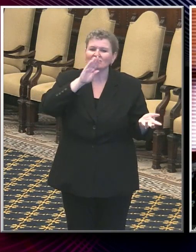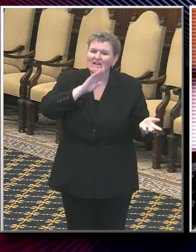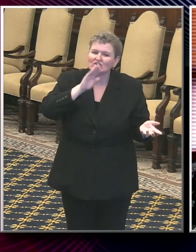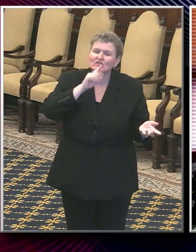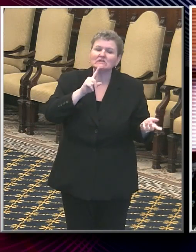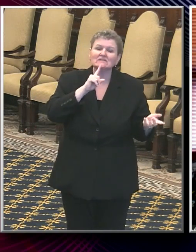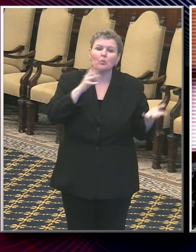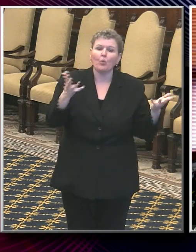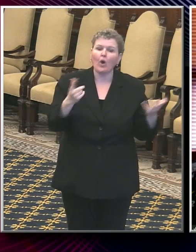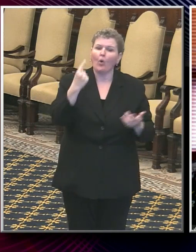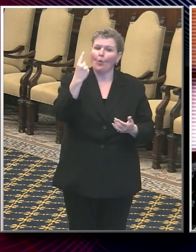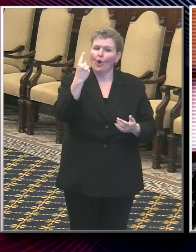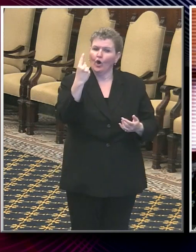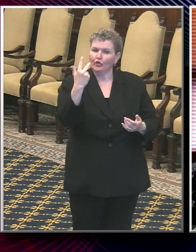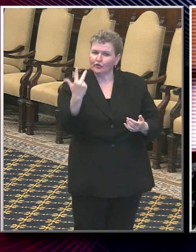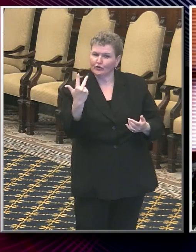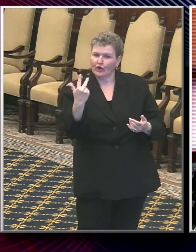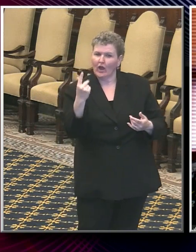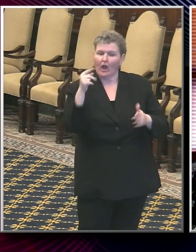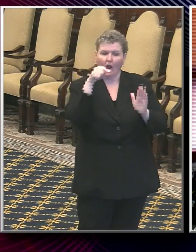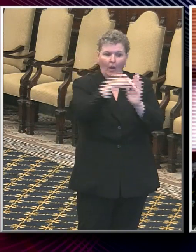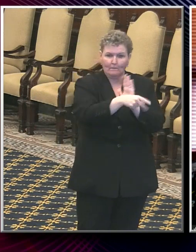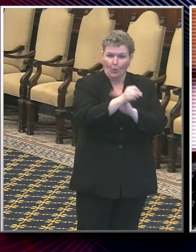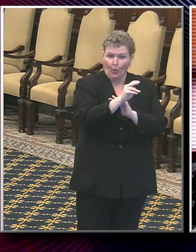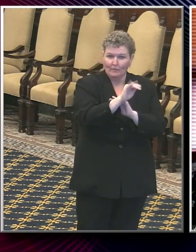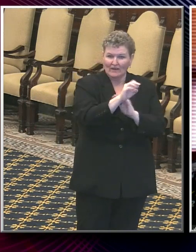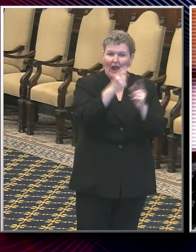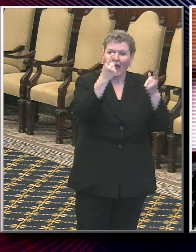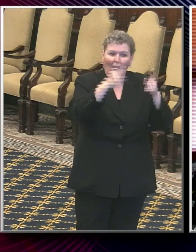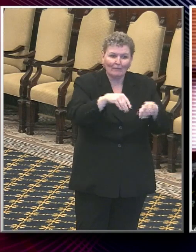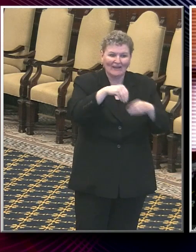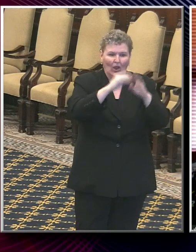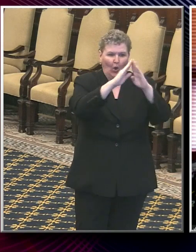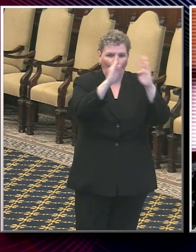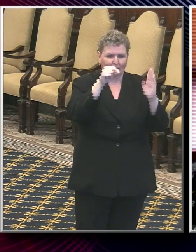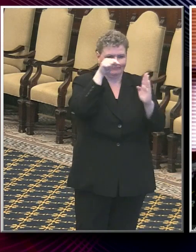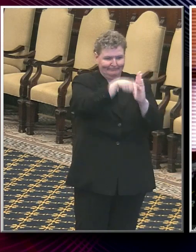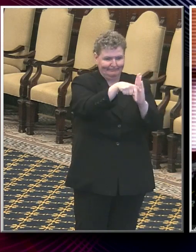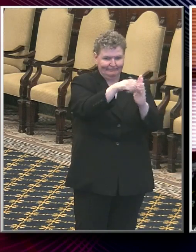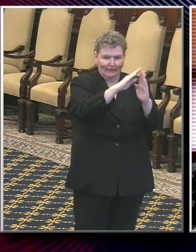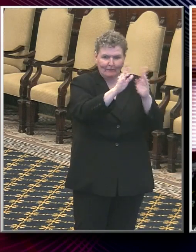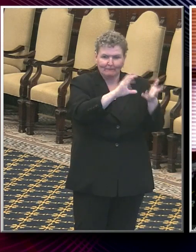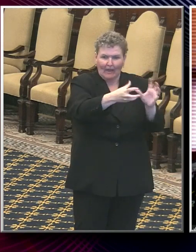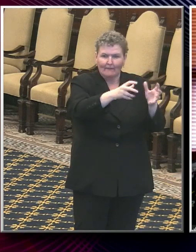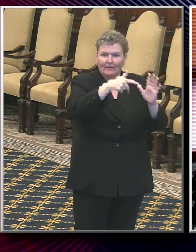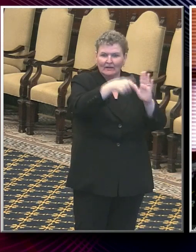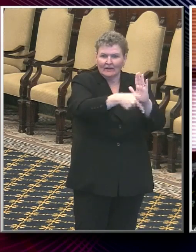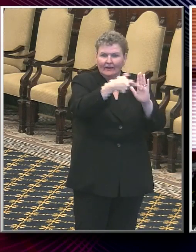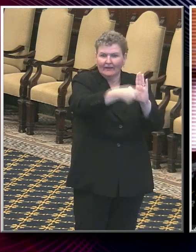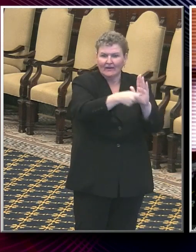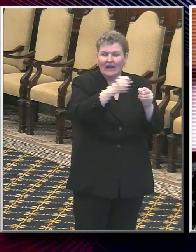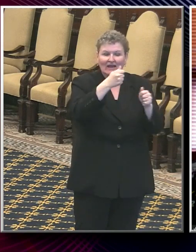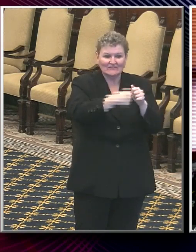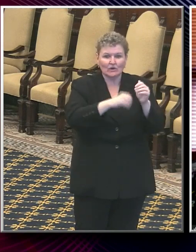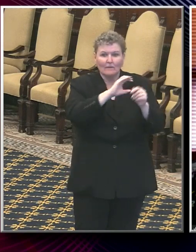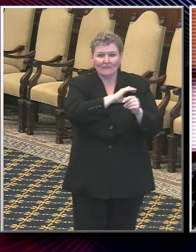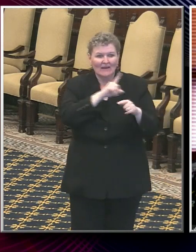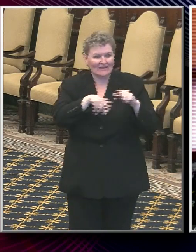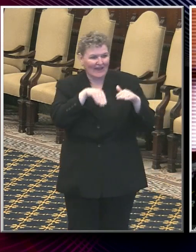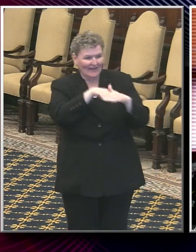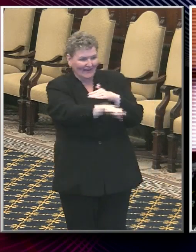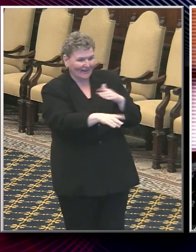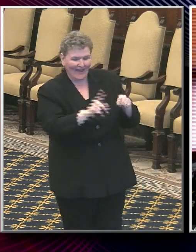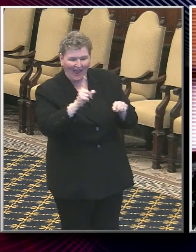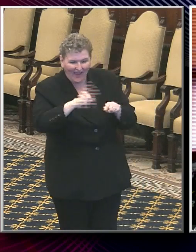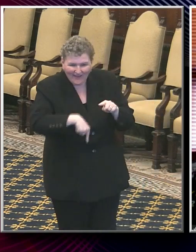homicides are indoors. We can't place a police officer in somebody's living room. And if there's a complaint or disturbance,